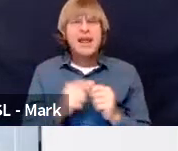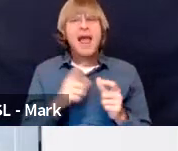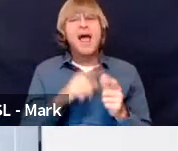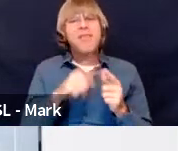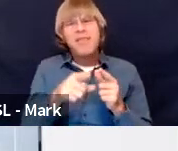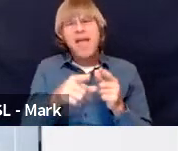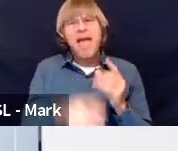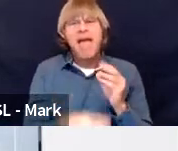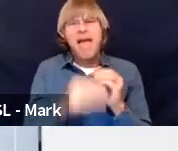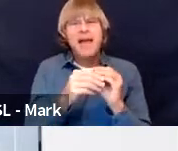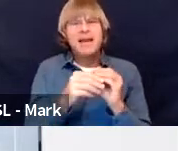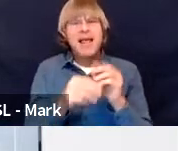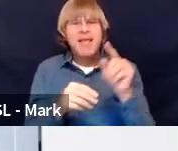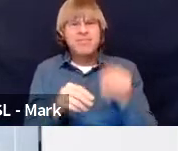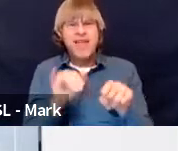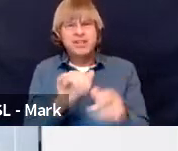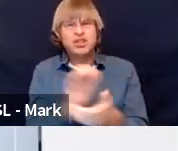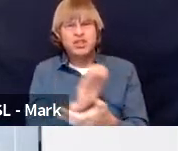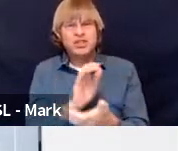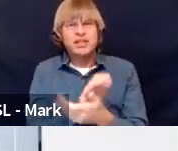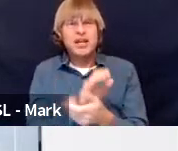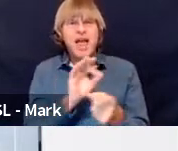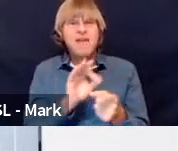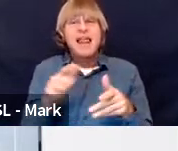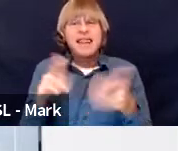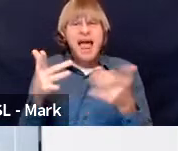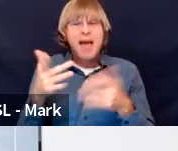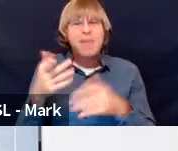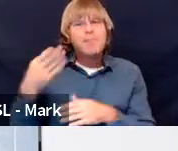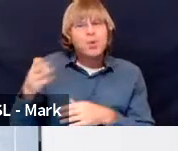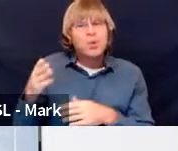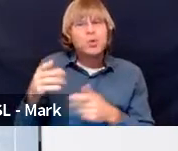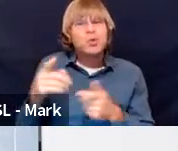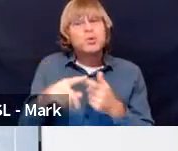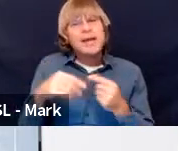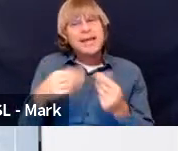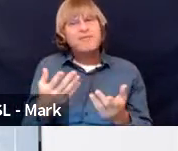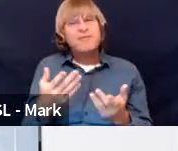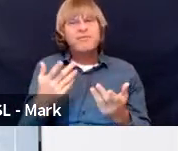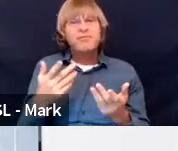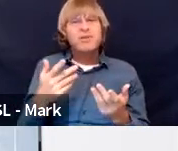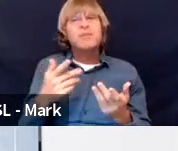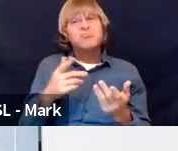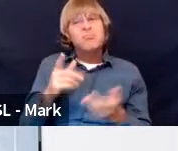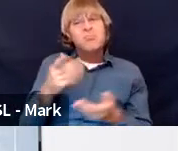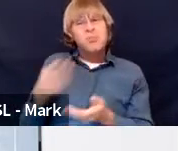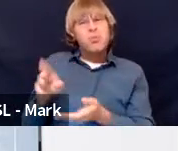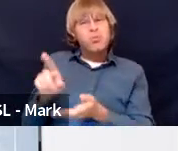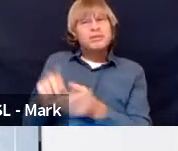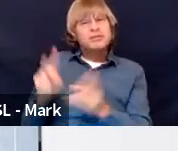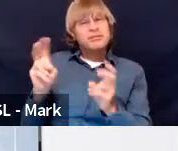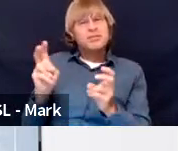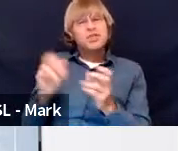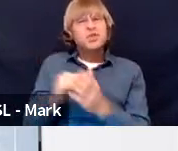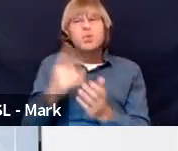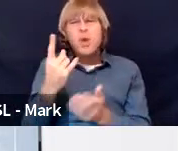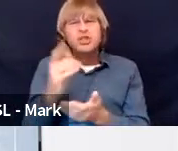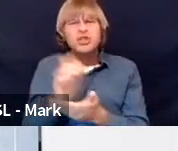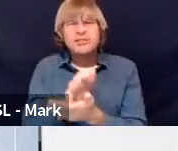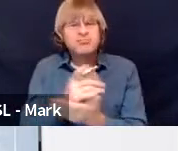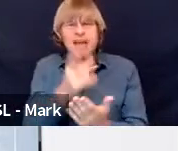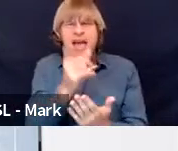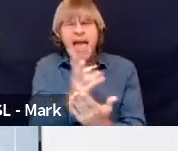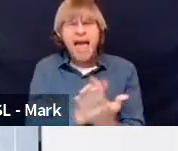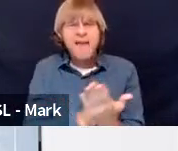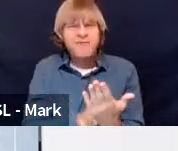they added this sheet of Via Light Blue to kind of give a nod to blueprints. It's just one sheet, it's a half